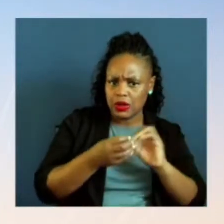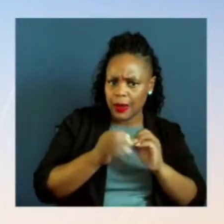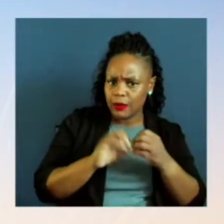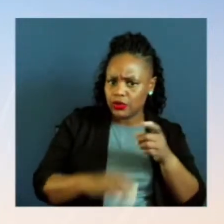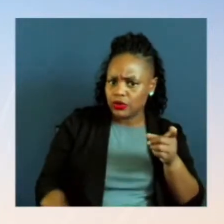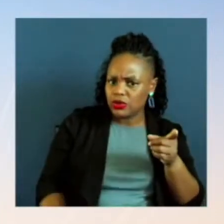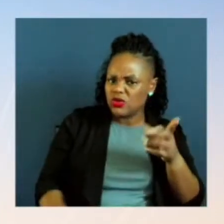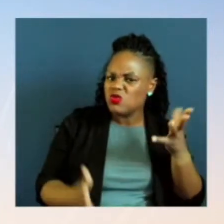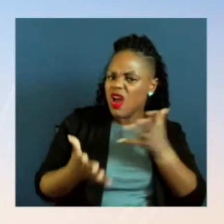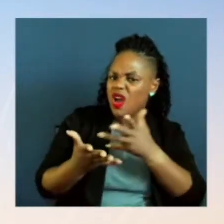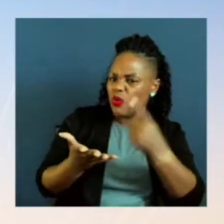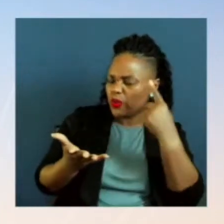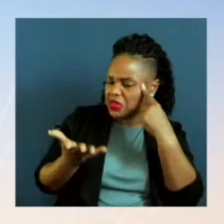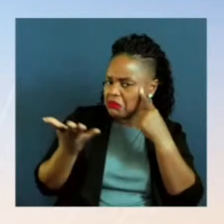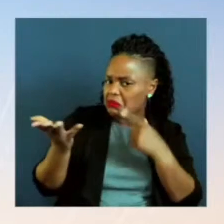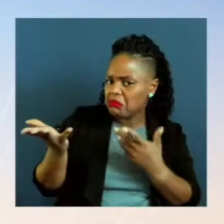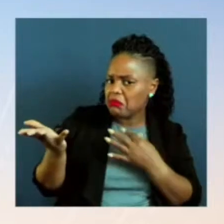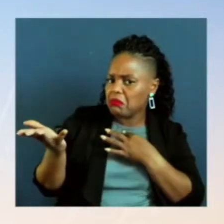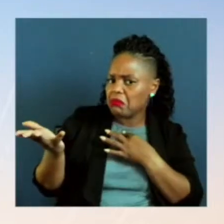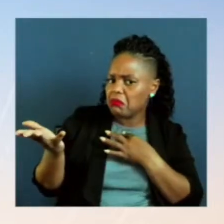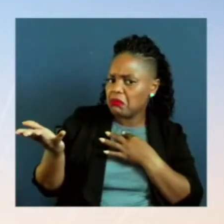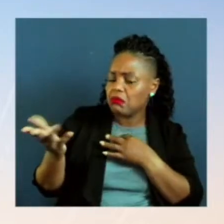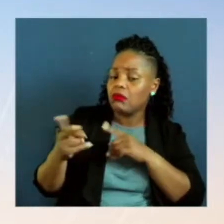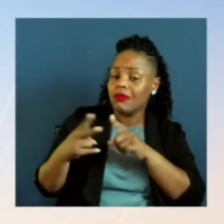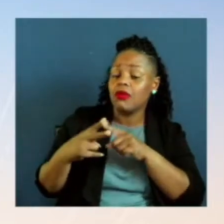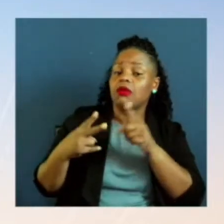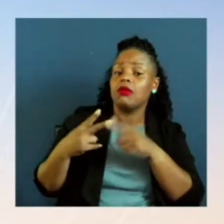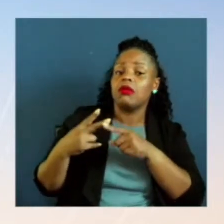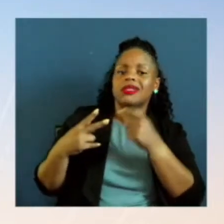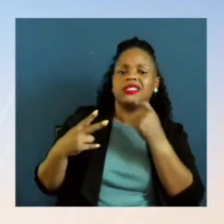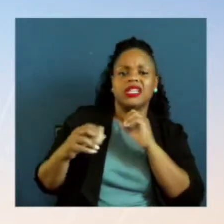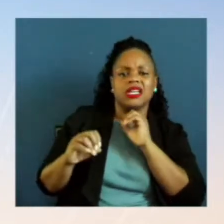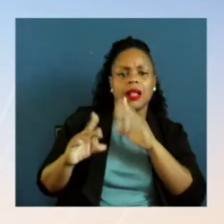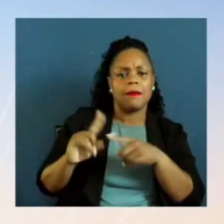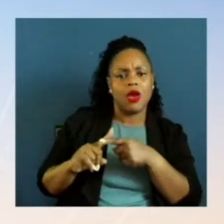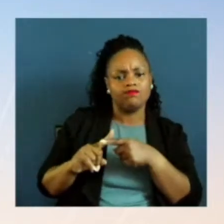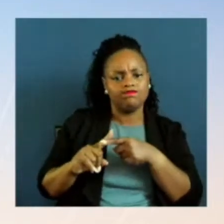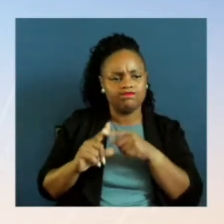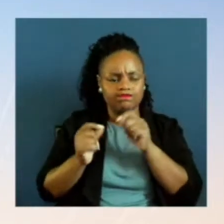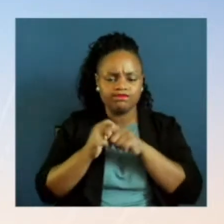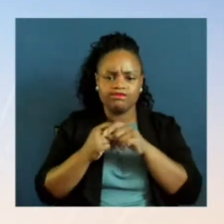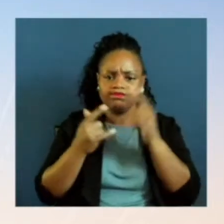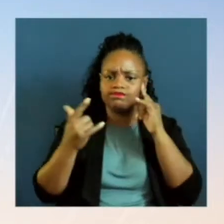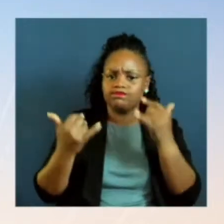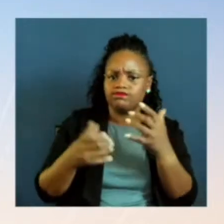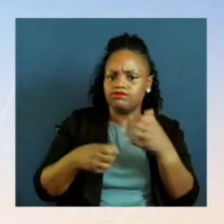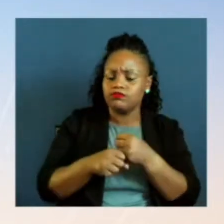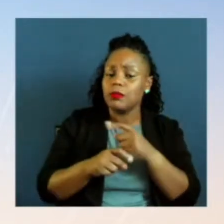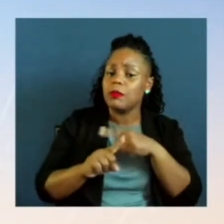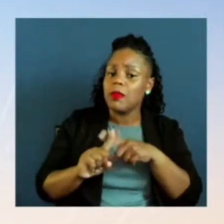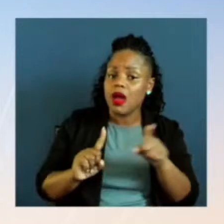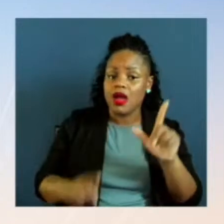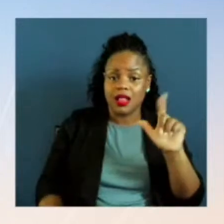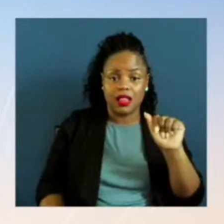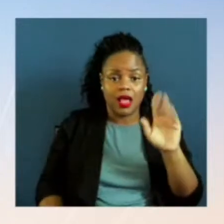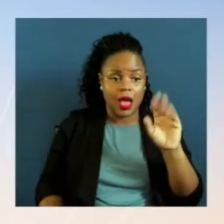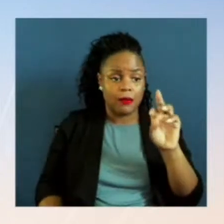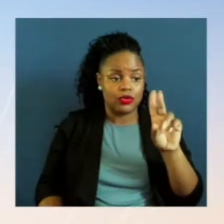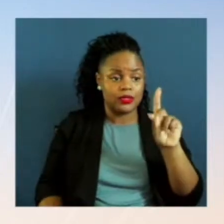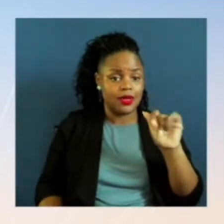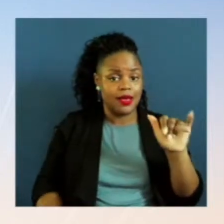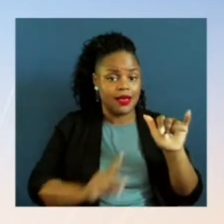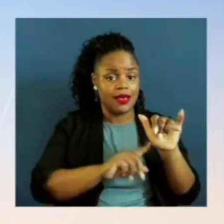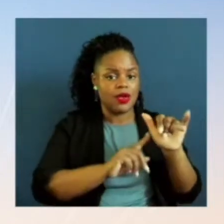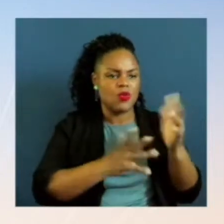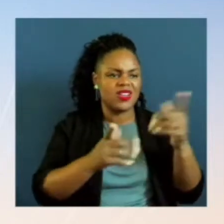something specific that caused you to come and bring out this warning. But in terms of Labor Day, is there anything different about it that you would like to highlight, given we